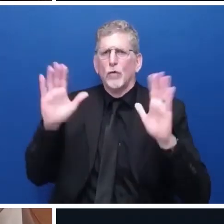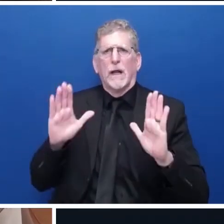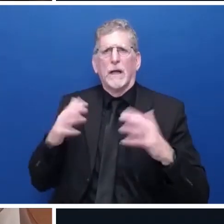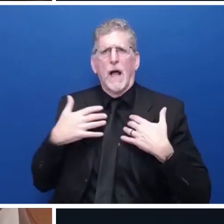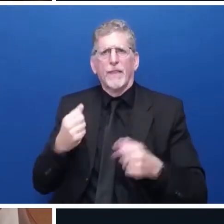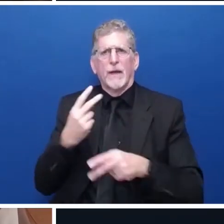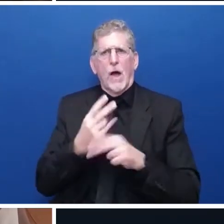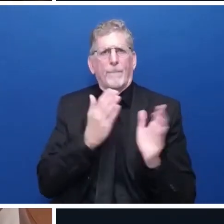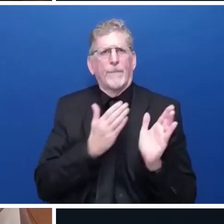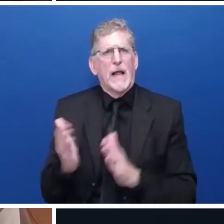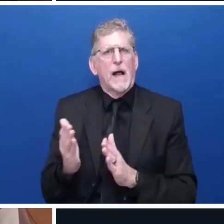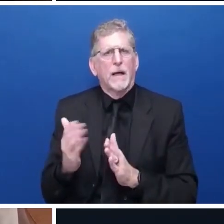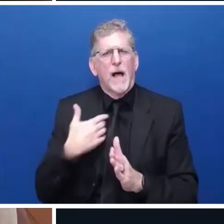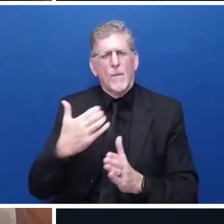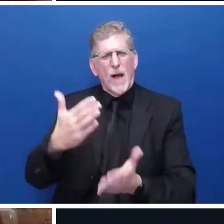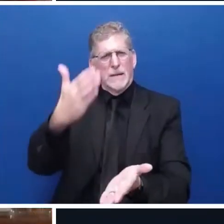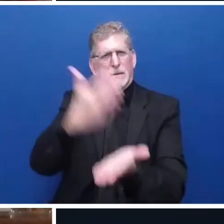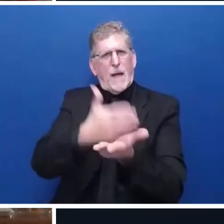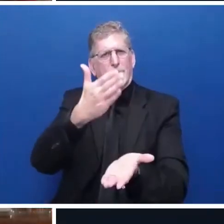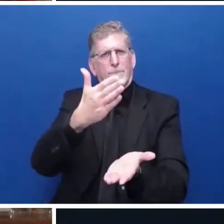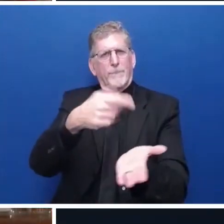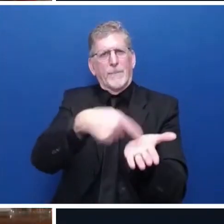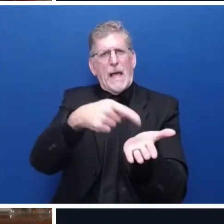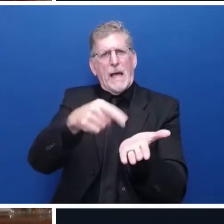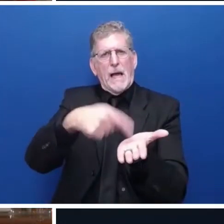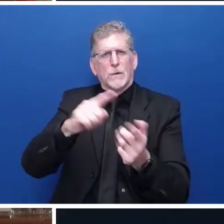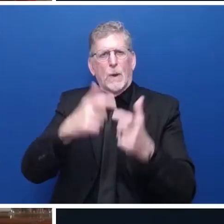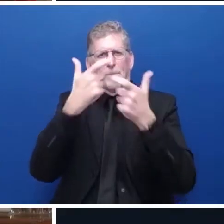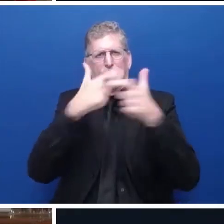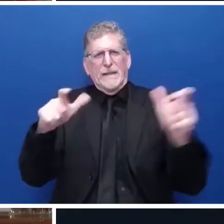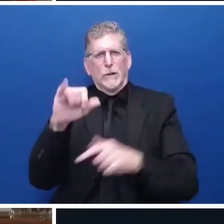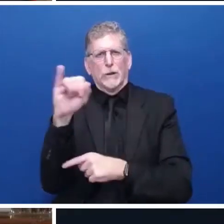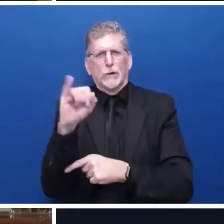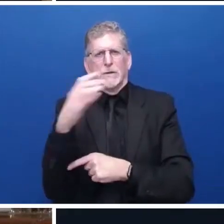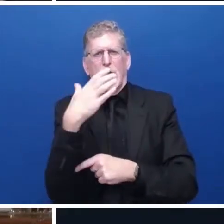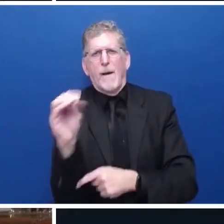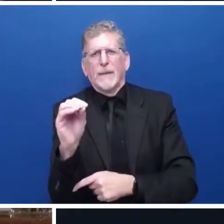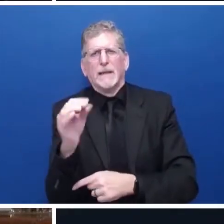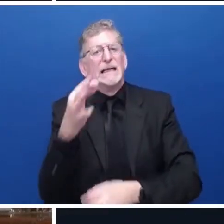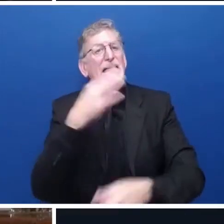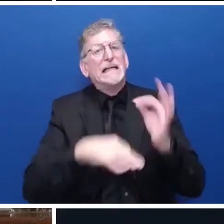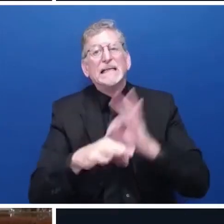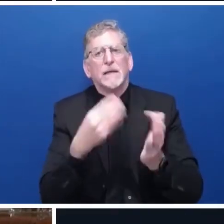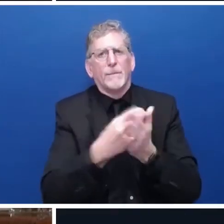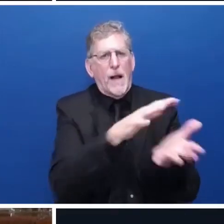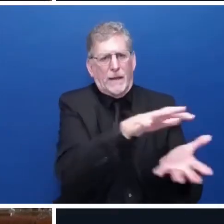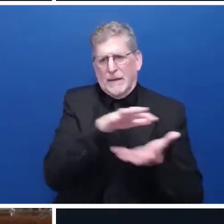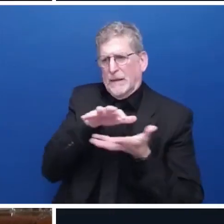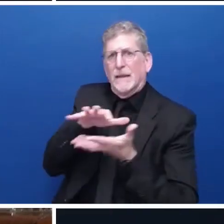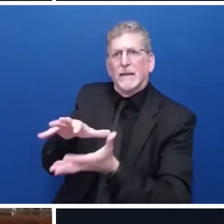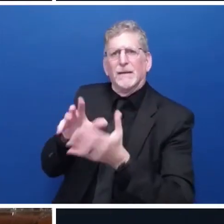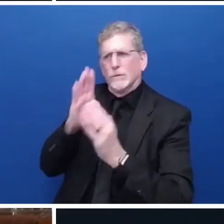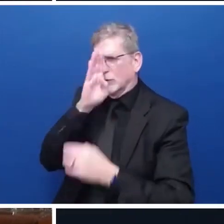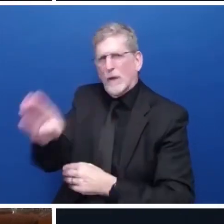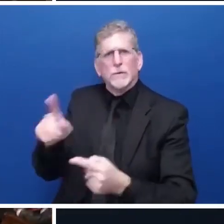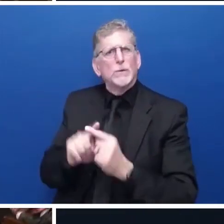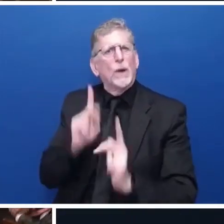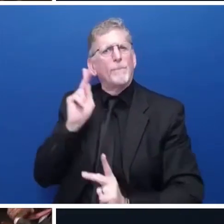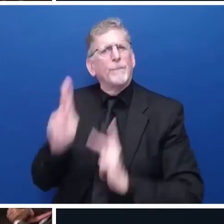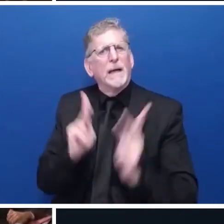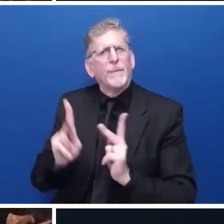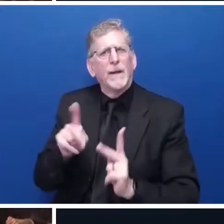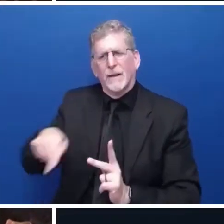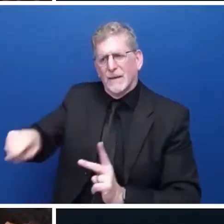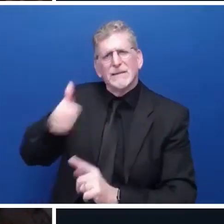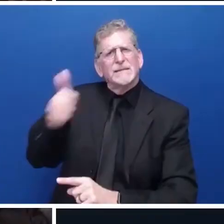insurance companies and instead give that money directly to the people so they can buy their own health care, which will be better